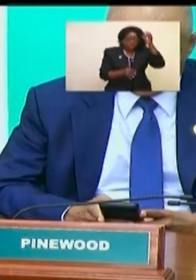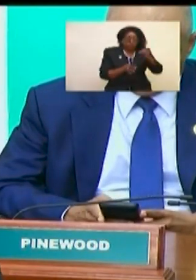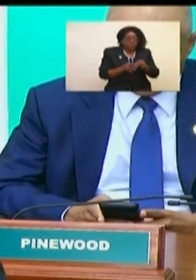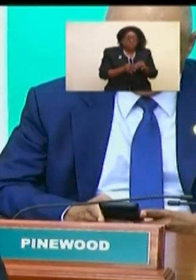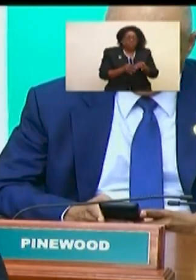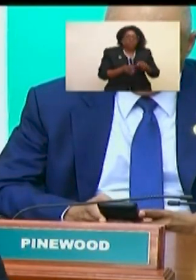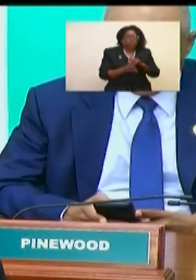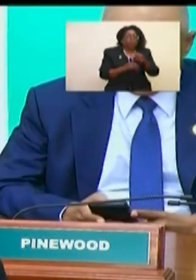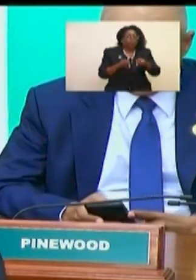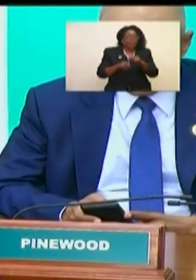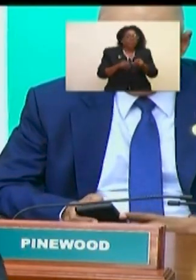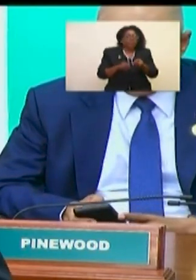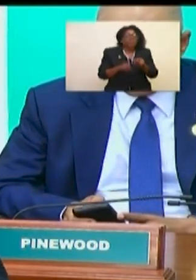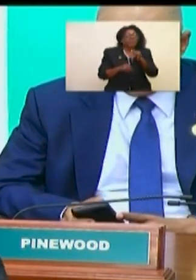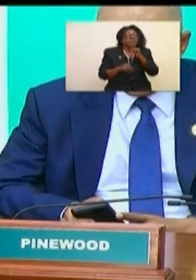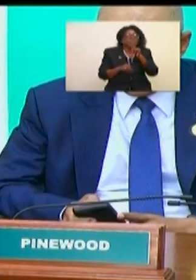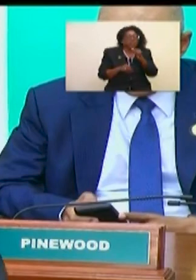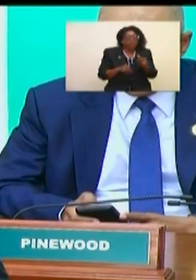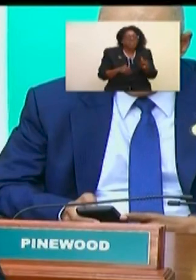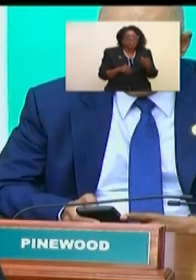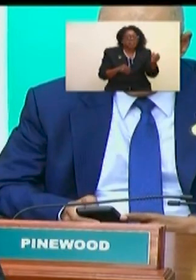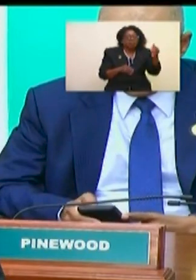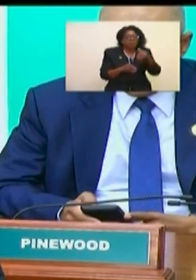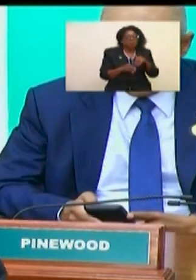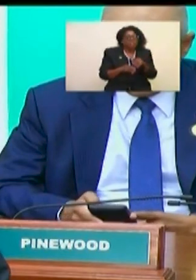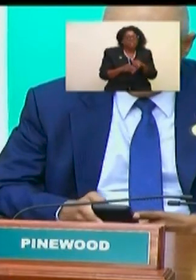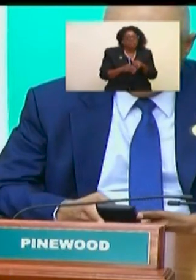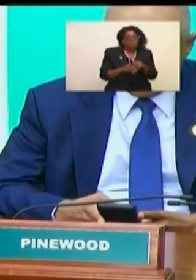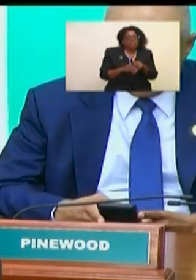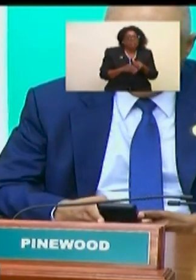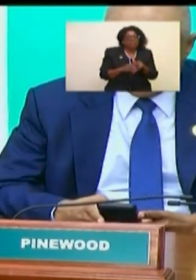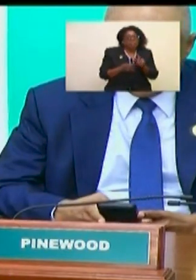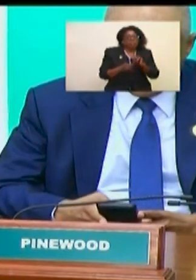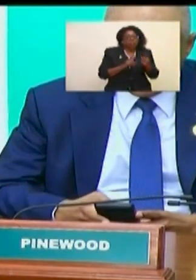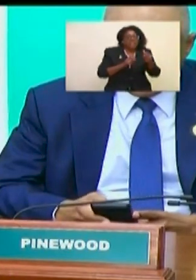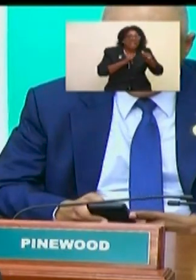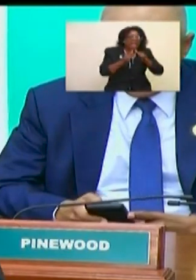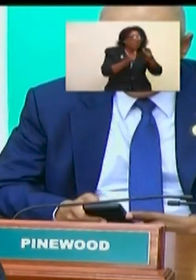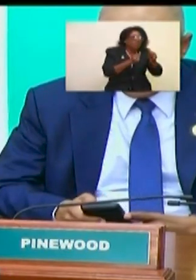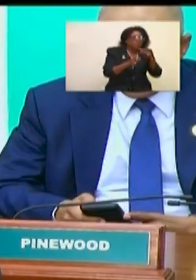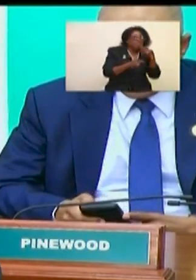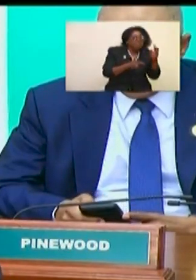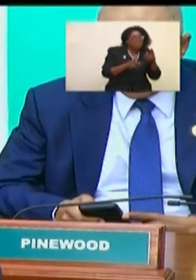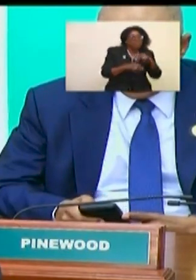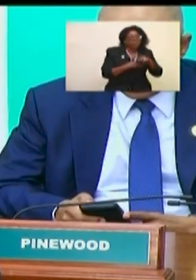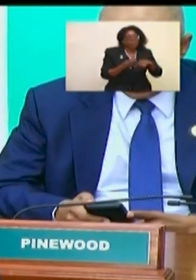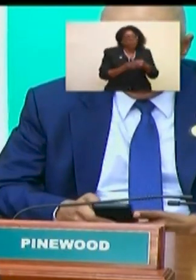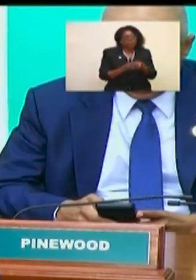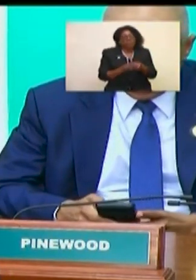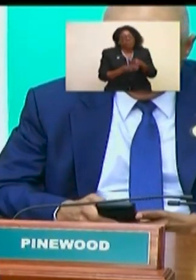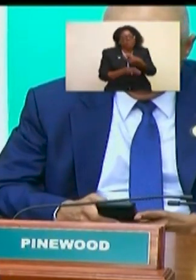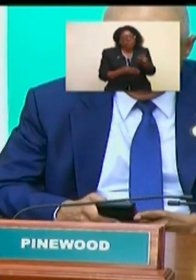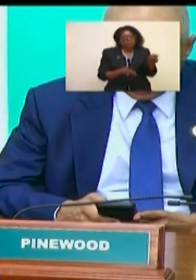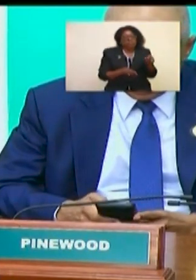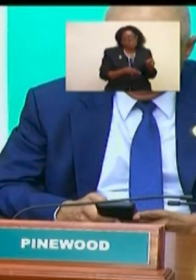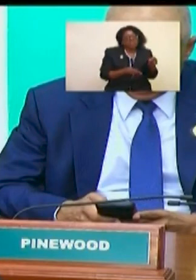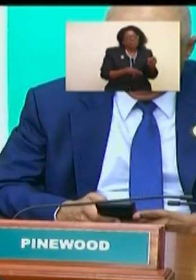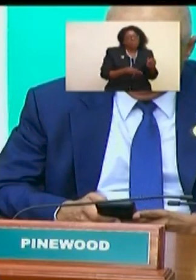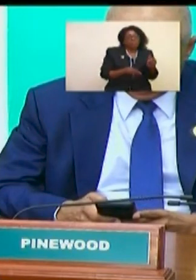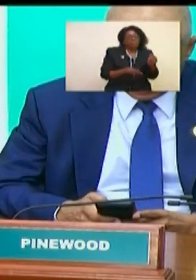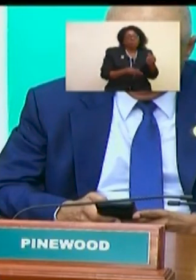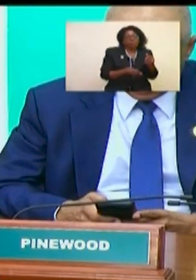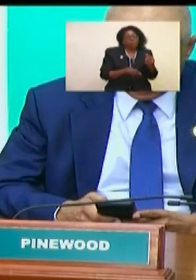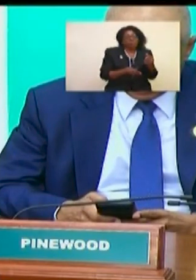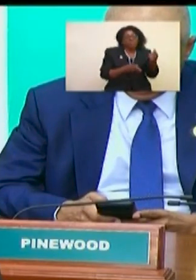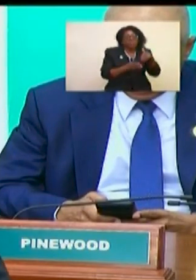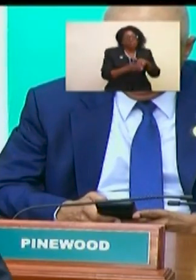included. That's what the point was. So what's the argument about? We say you're included. You say that you didn't